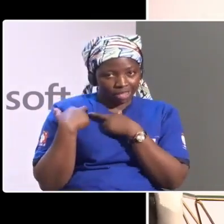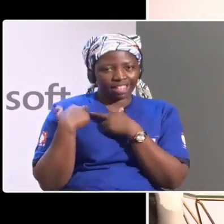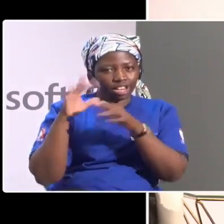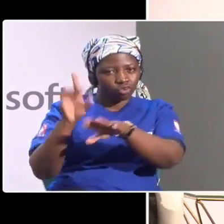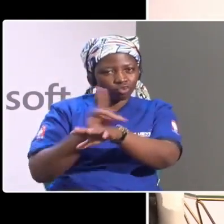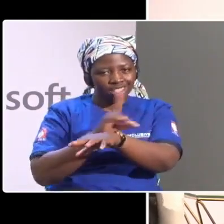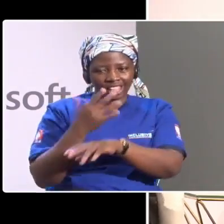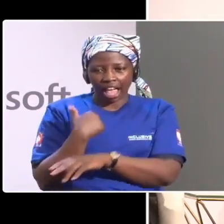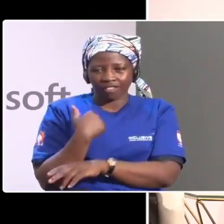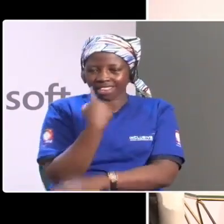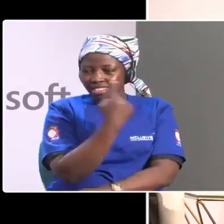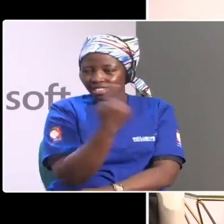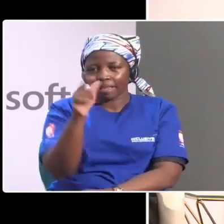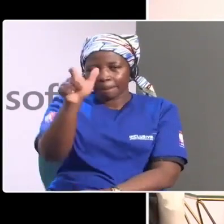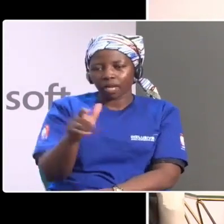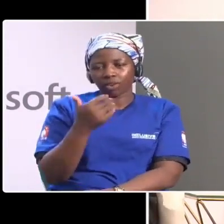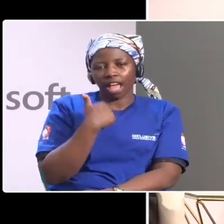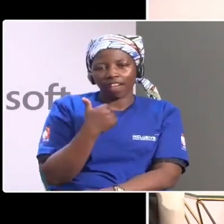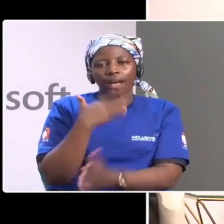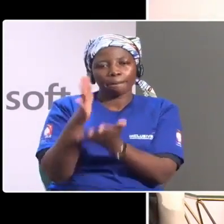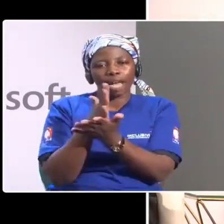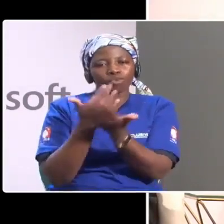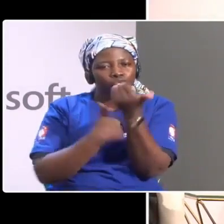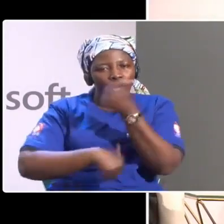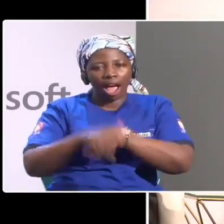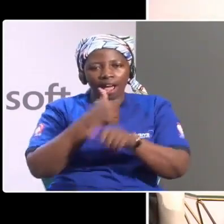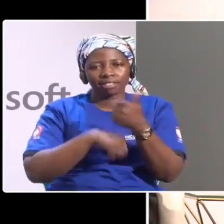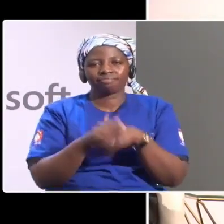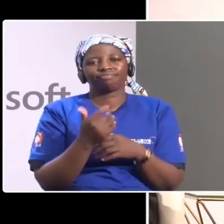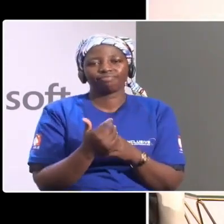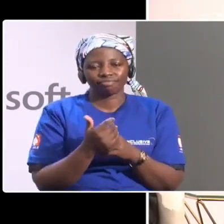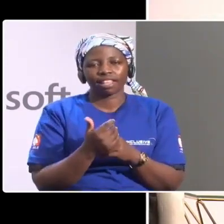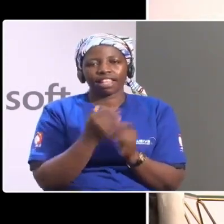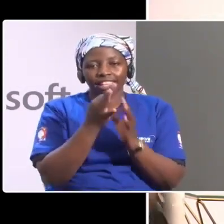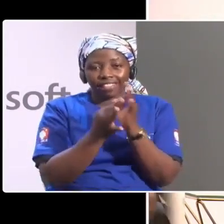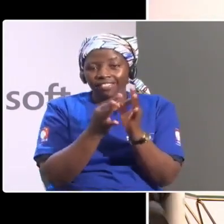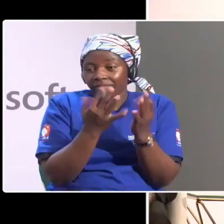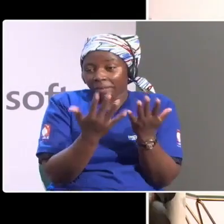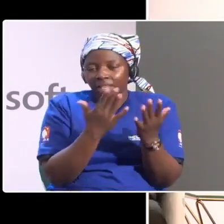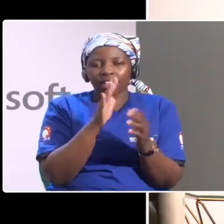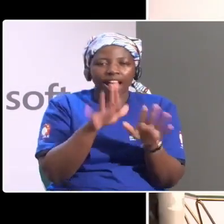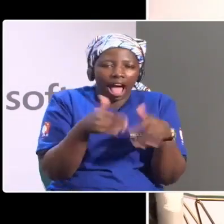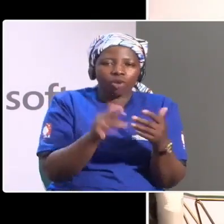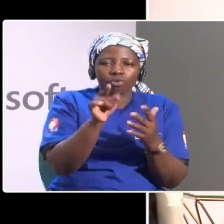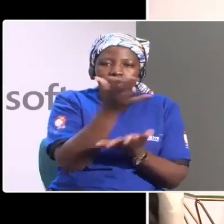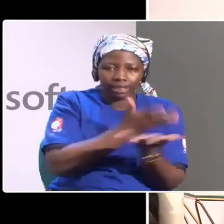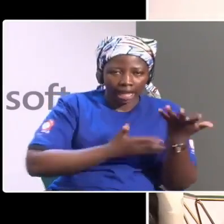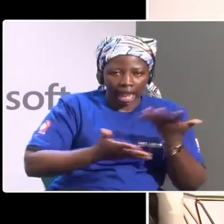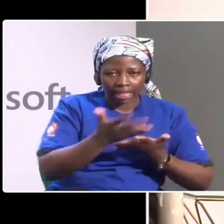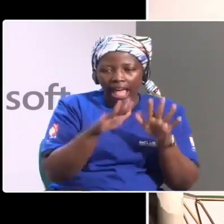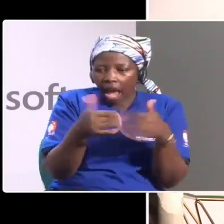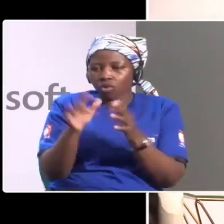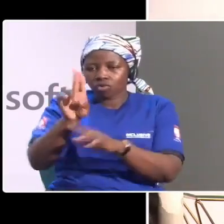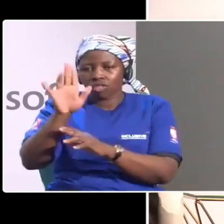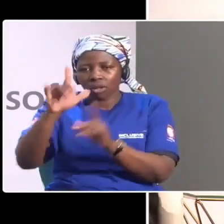and everyone has got a part to play. Whether it is how you interact, how you use